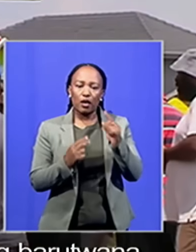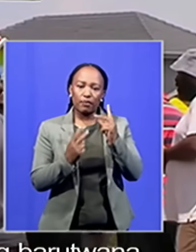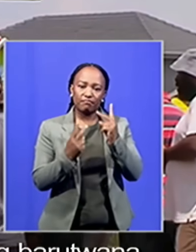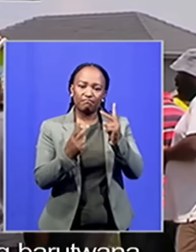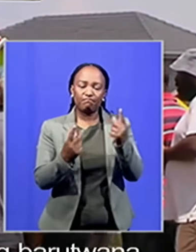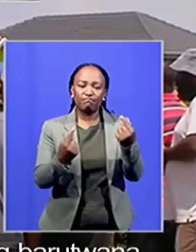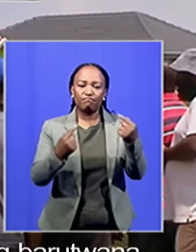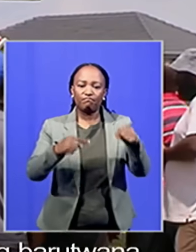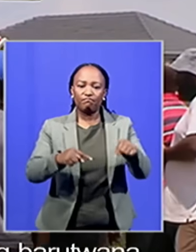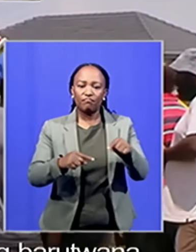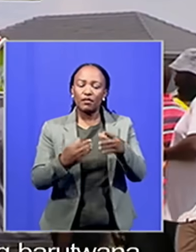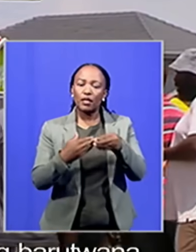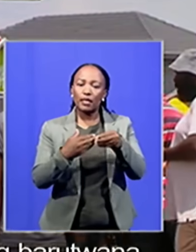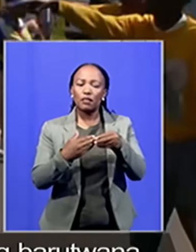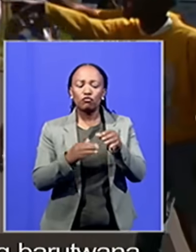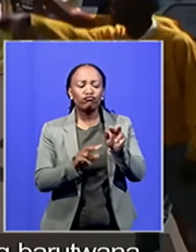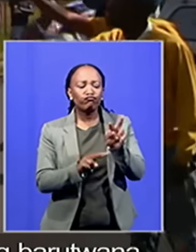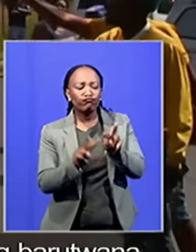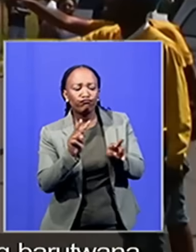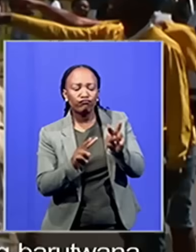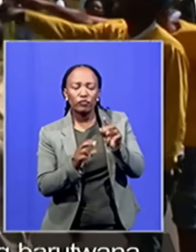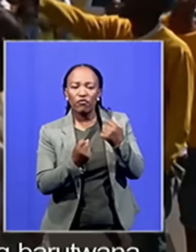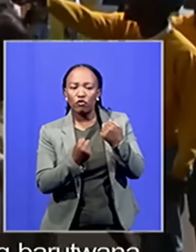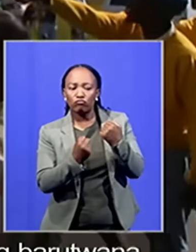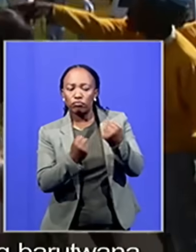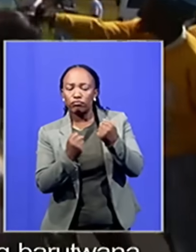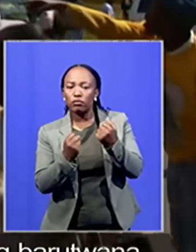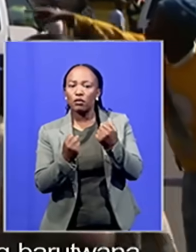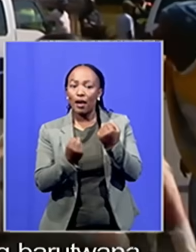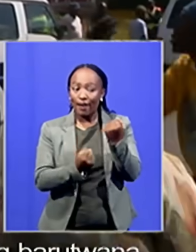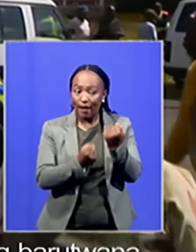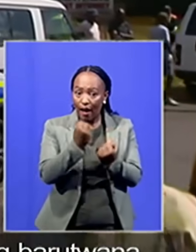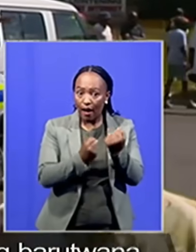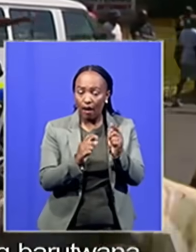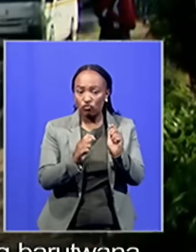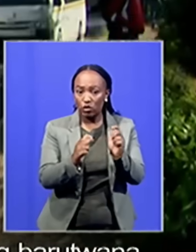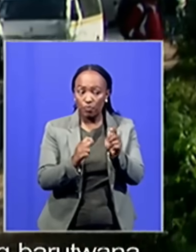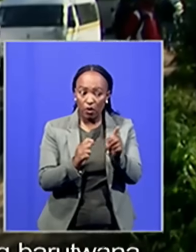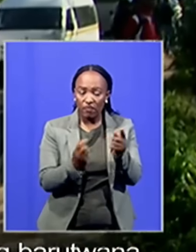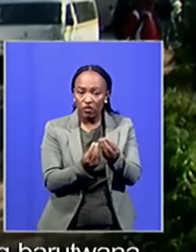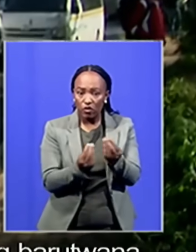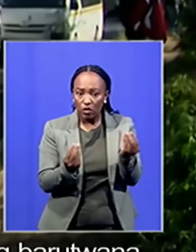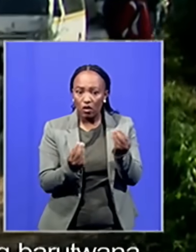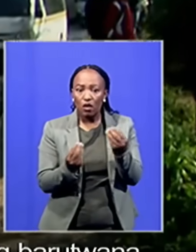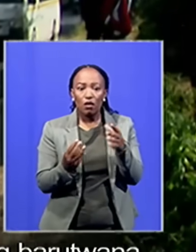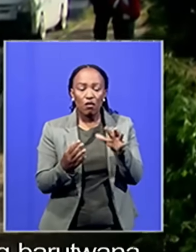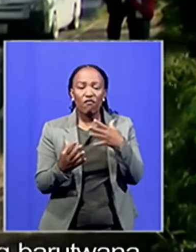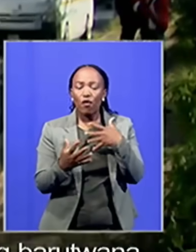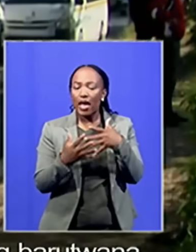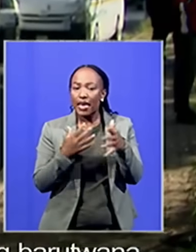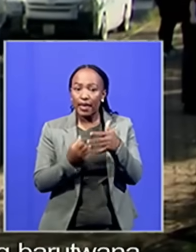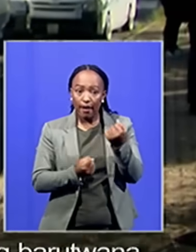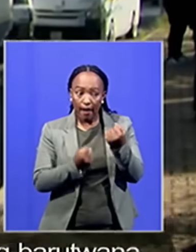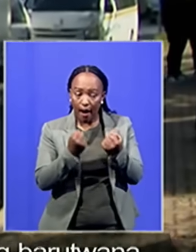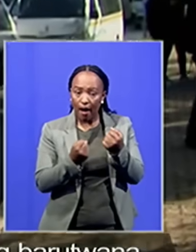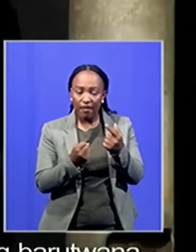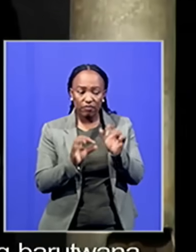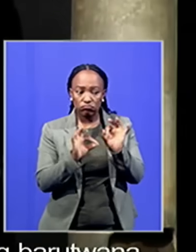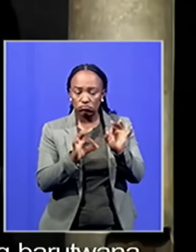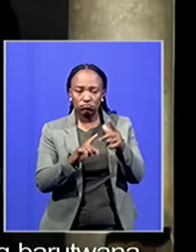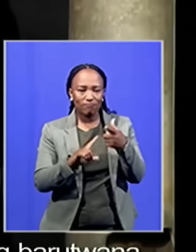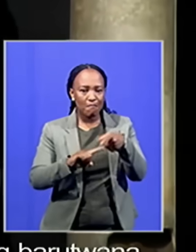pele letsholo la ho lekola dipalangwang tsa barutwana e le mohato wa mmuso wa ho ntsha dikoloi tse sa lokelang ho ba mmileng mme